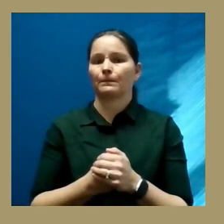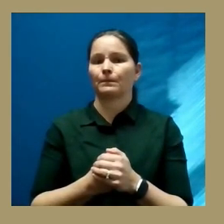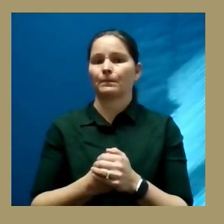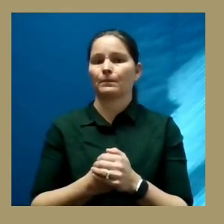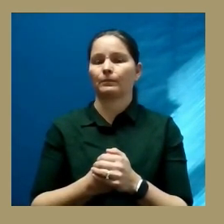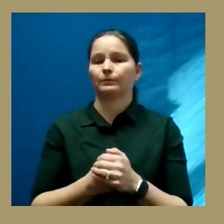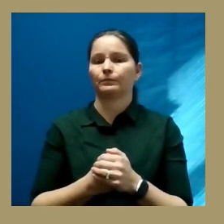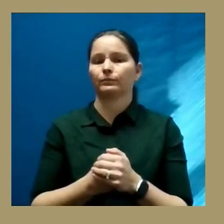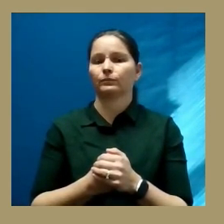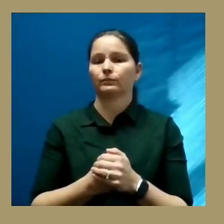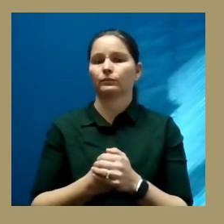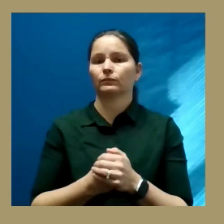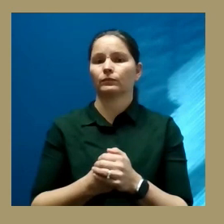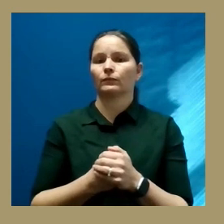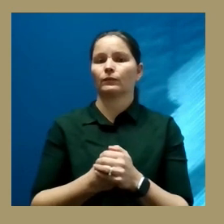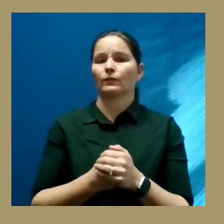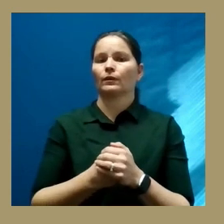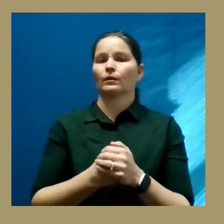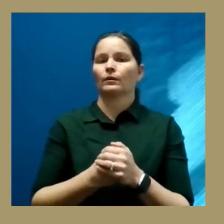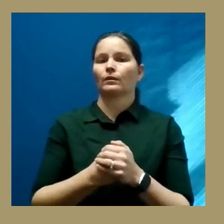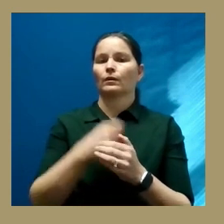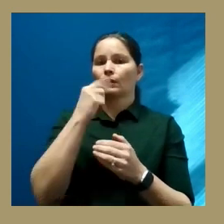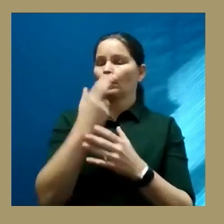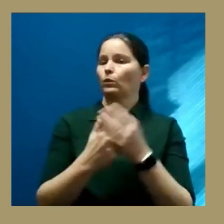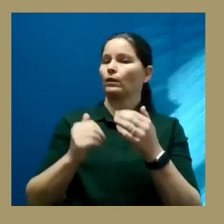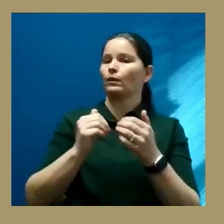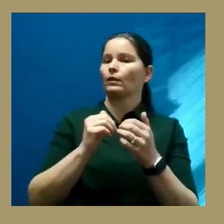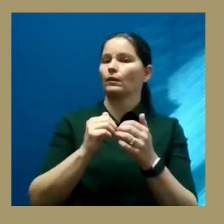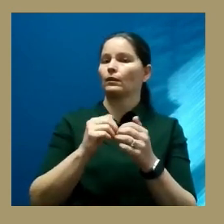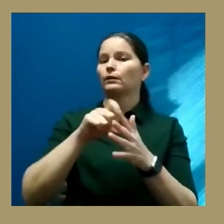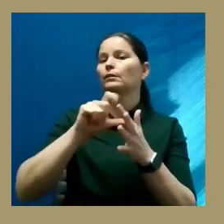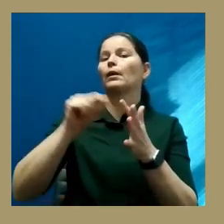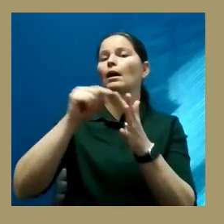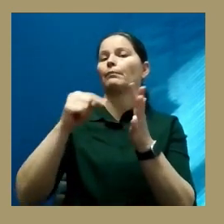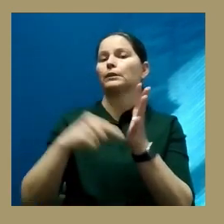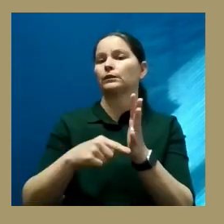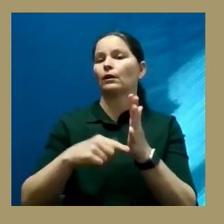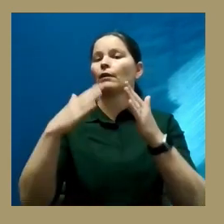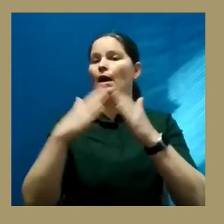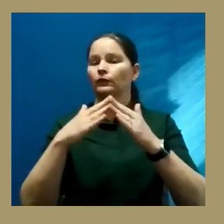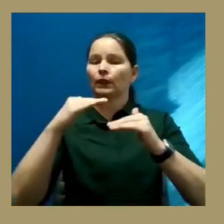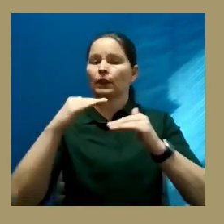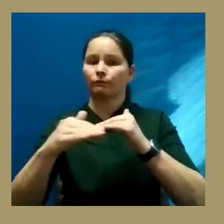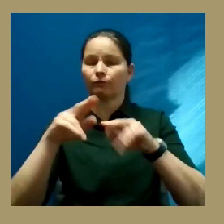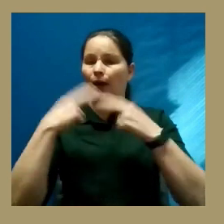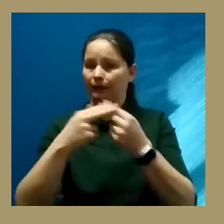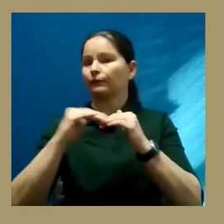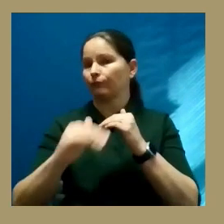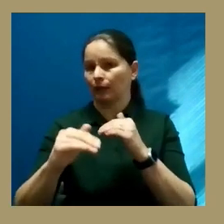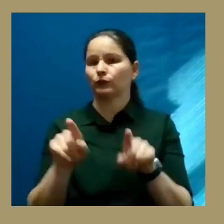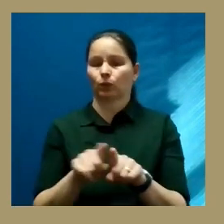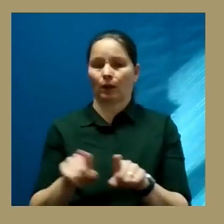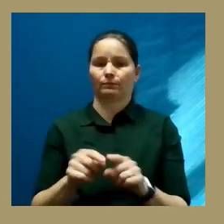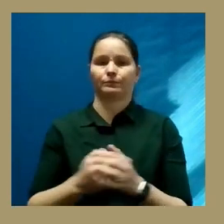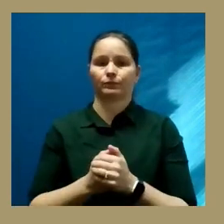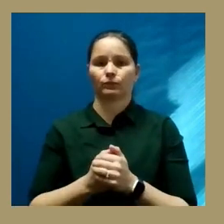the Department of Families, Fairness and Housing also as well. I'm just going to show that link. It would link off. That's actually